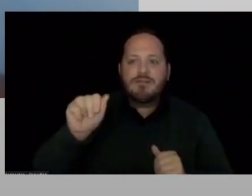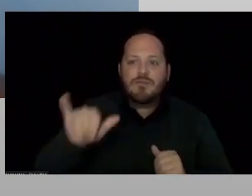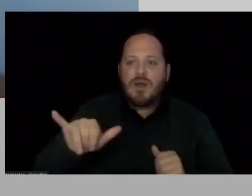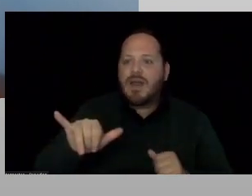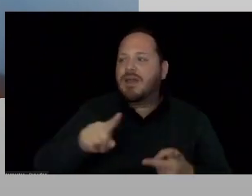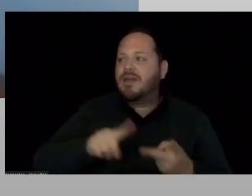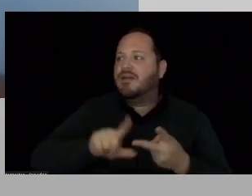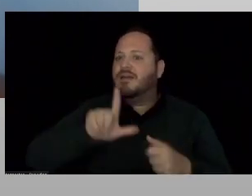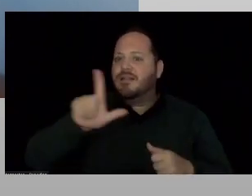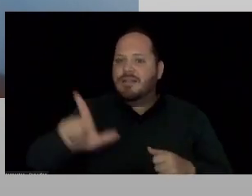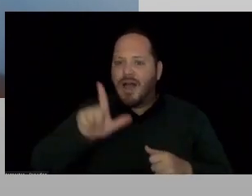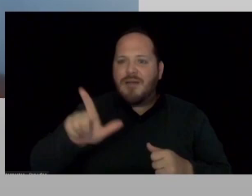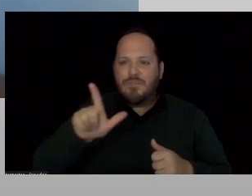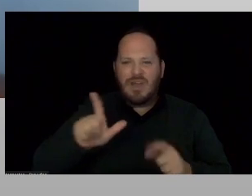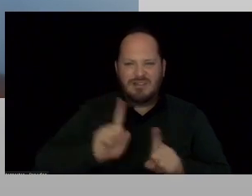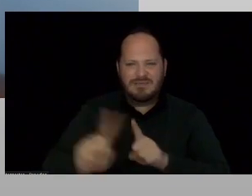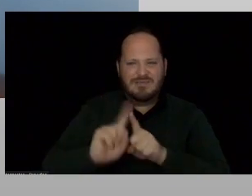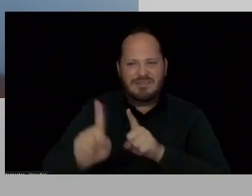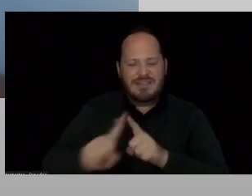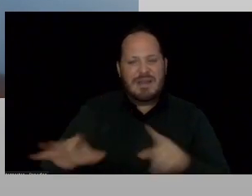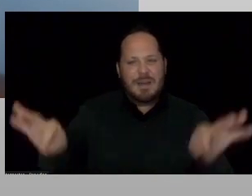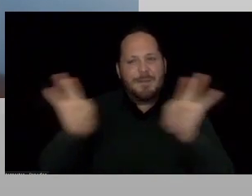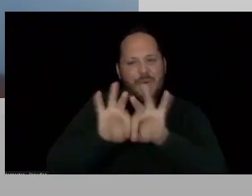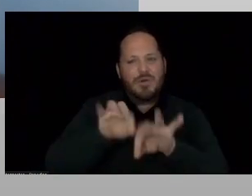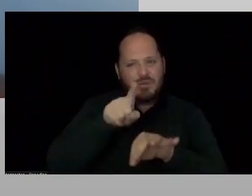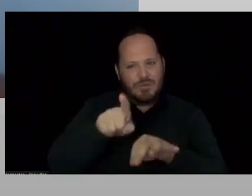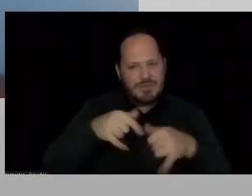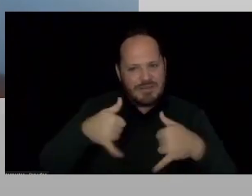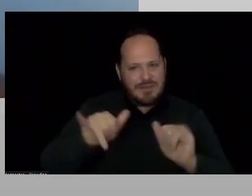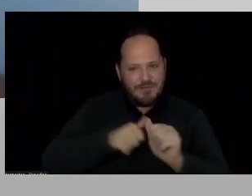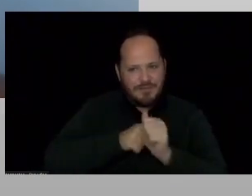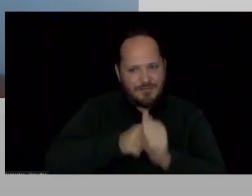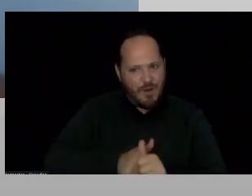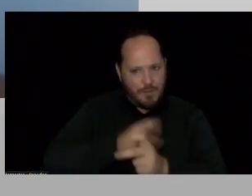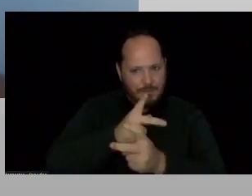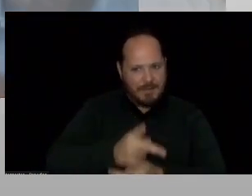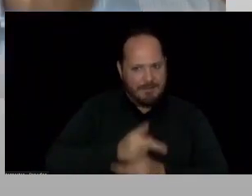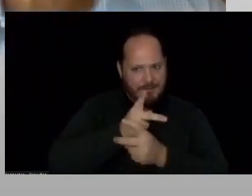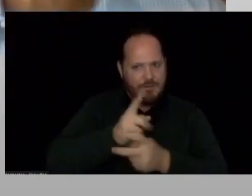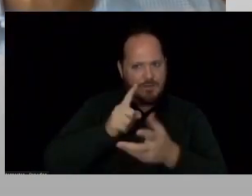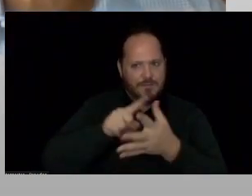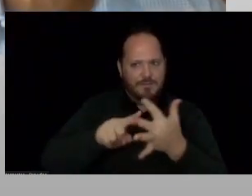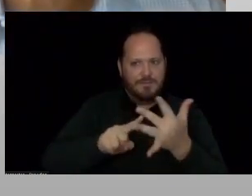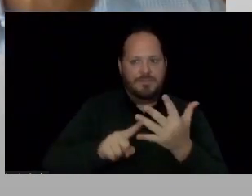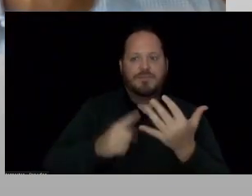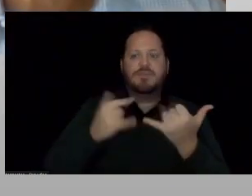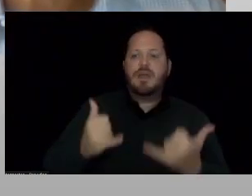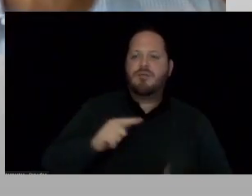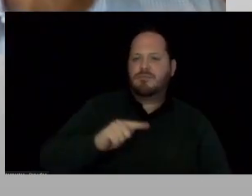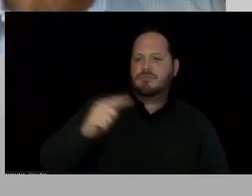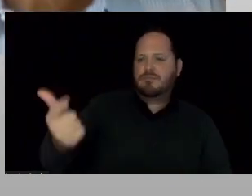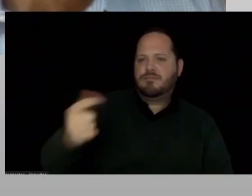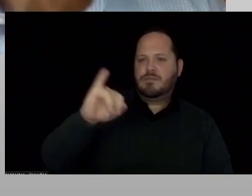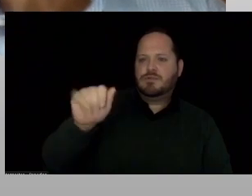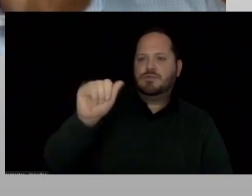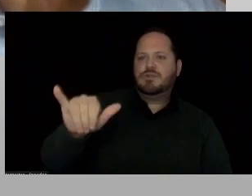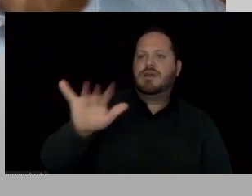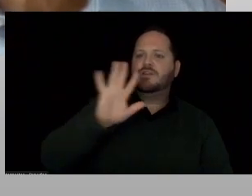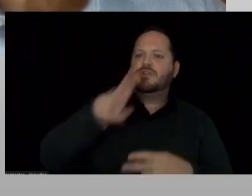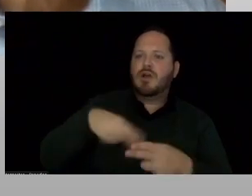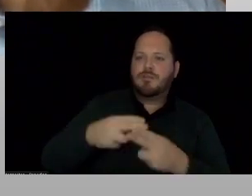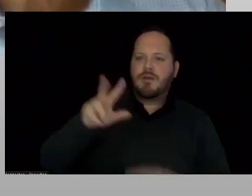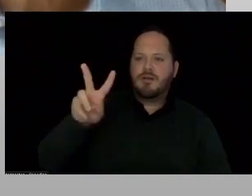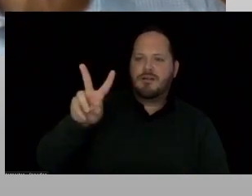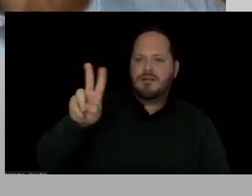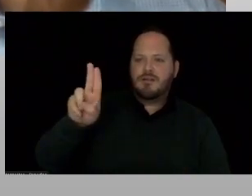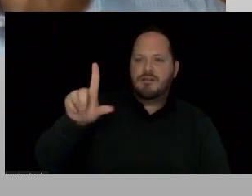to exercise precautions. I'm going to turn it back to Jay now to talk about vulnerable populations. Now, all the things